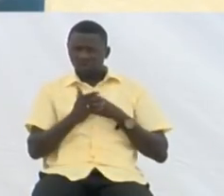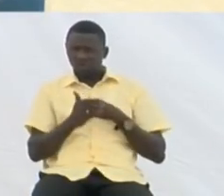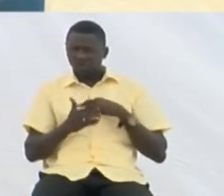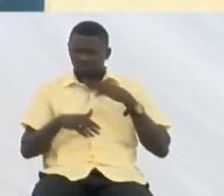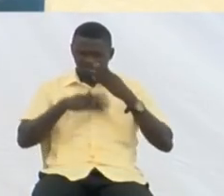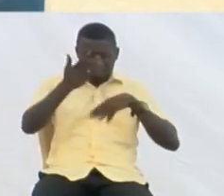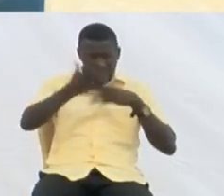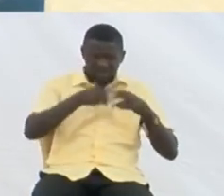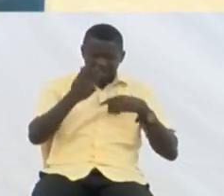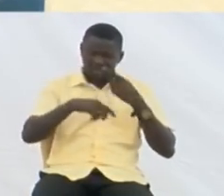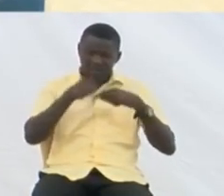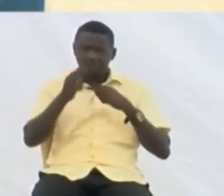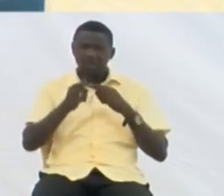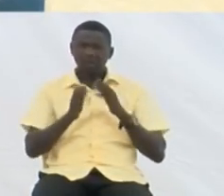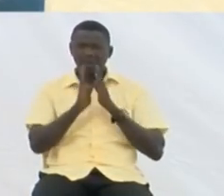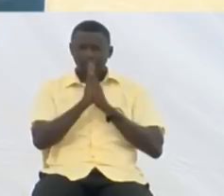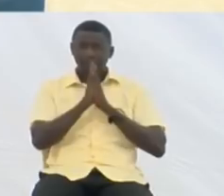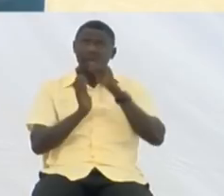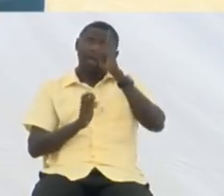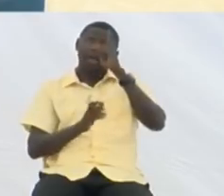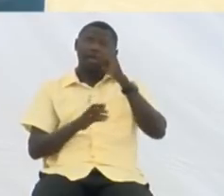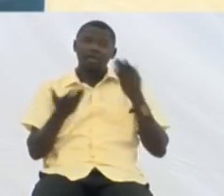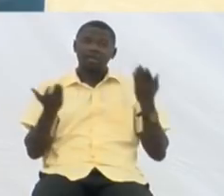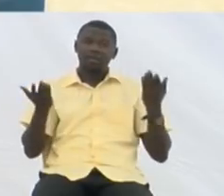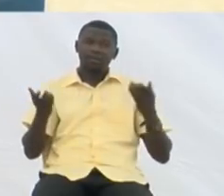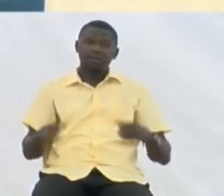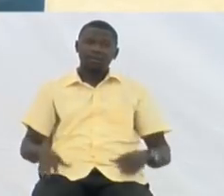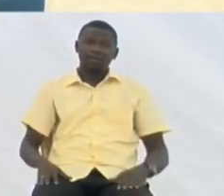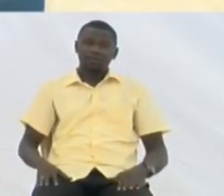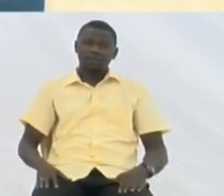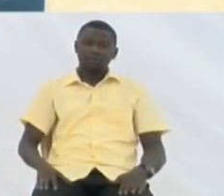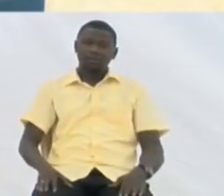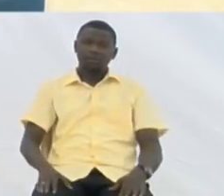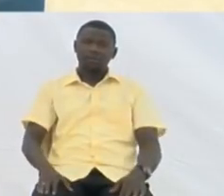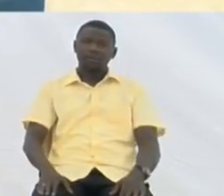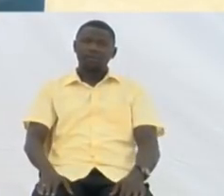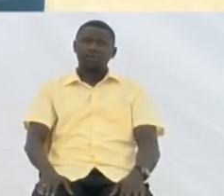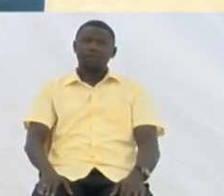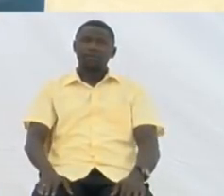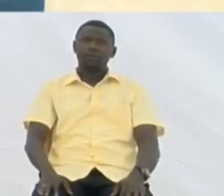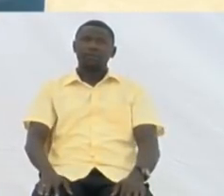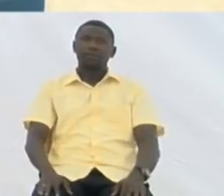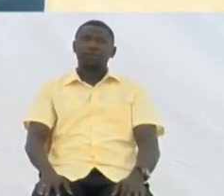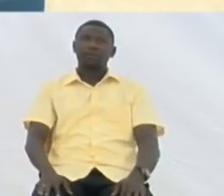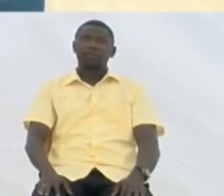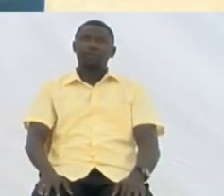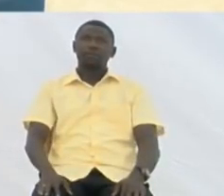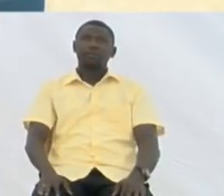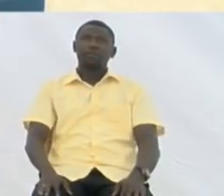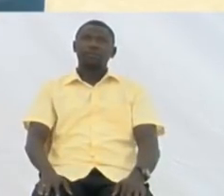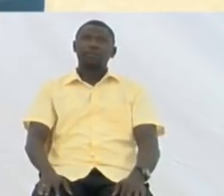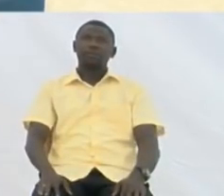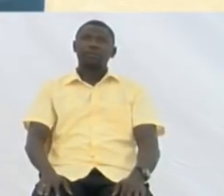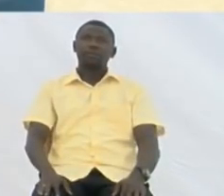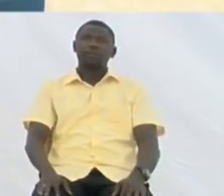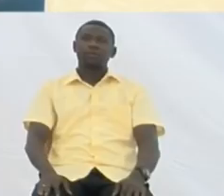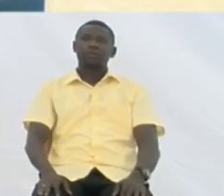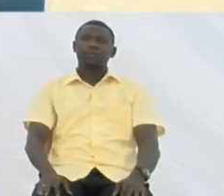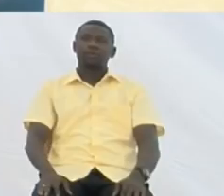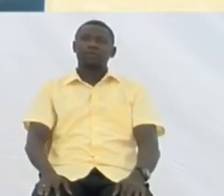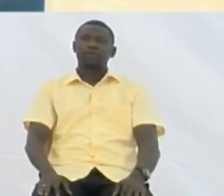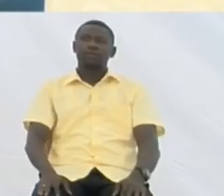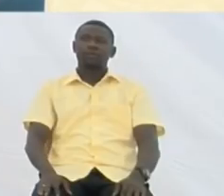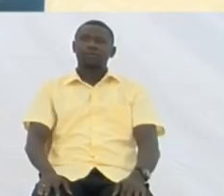Are you kidding? Have you also brought joking issues to put that together with issues of God?